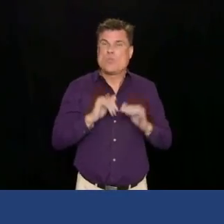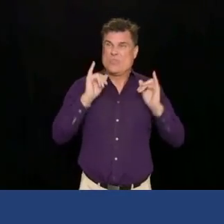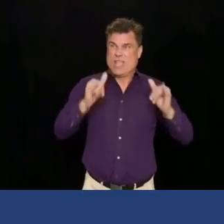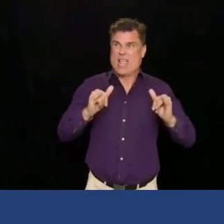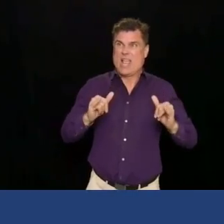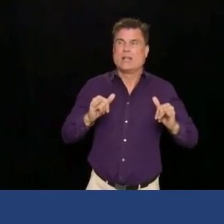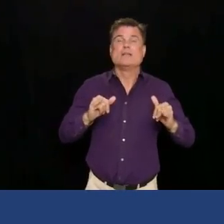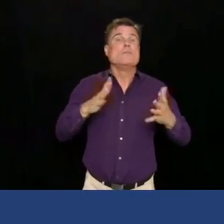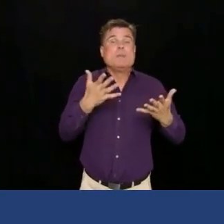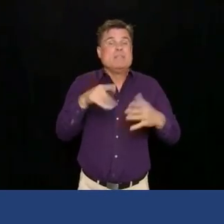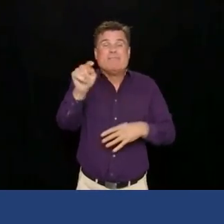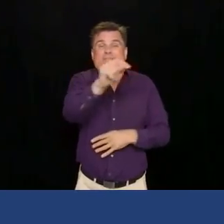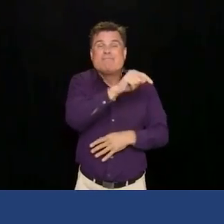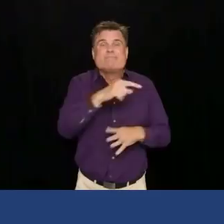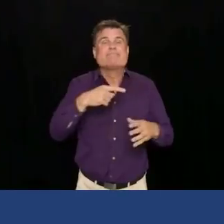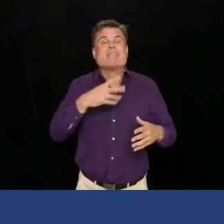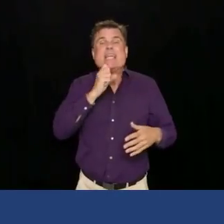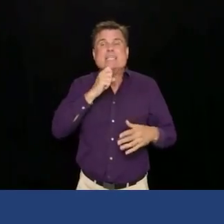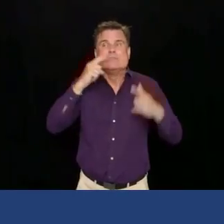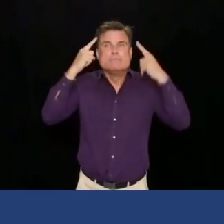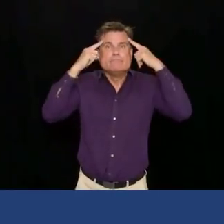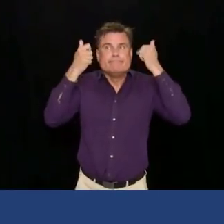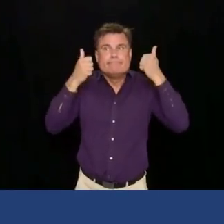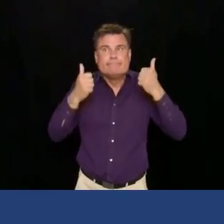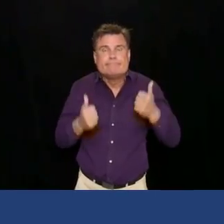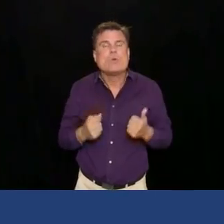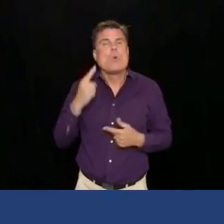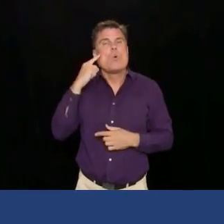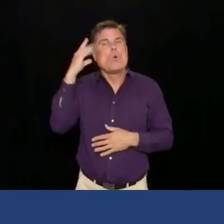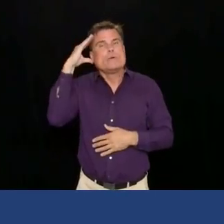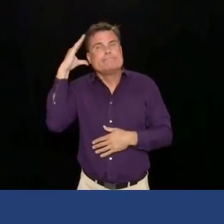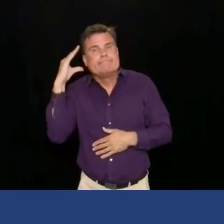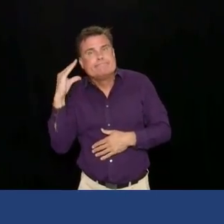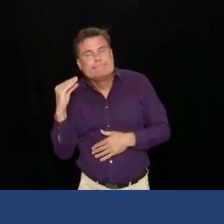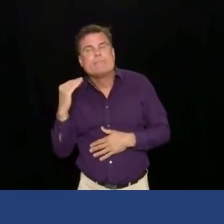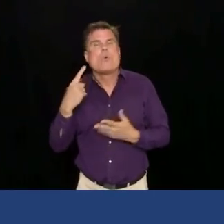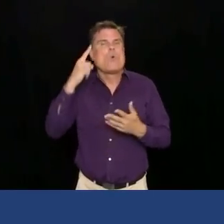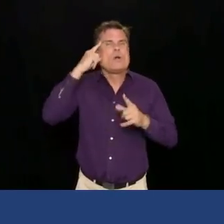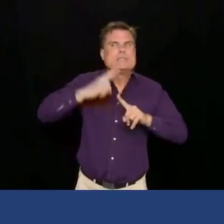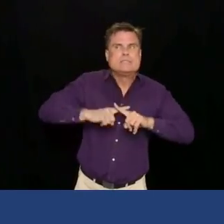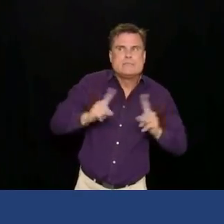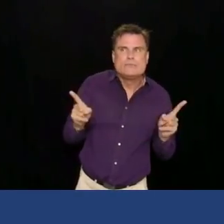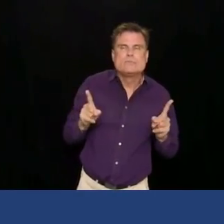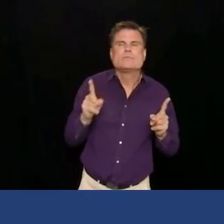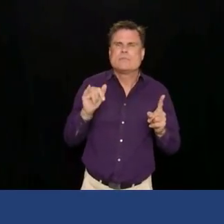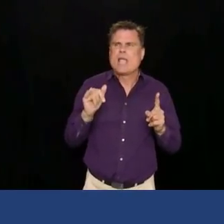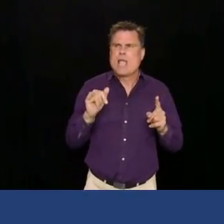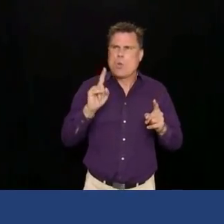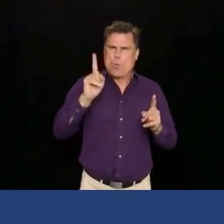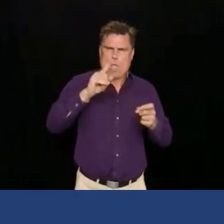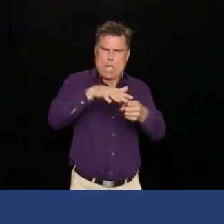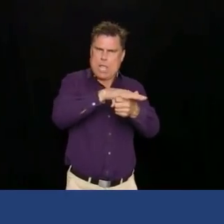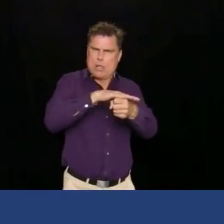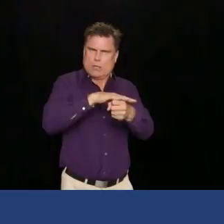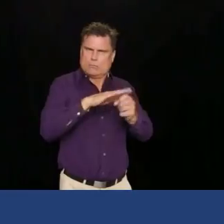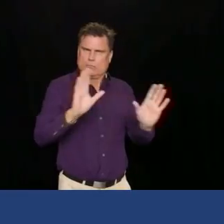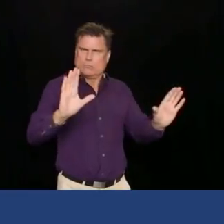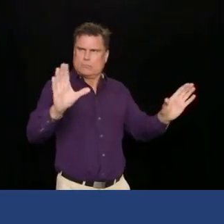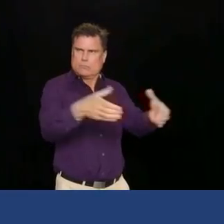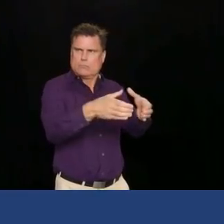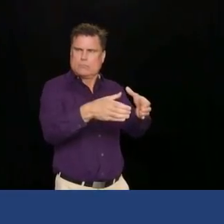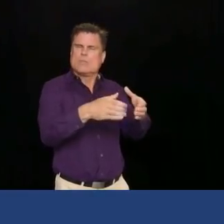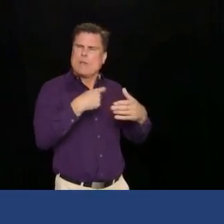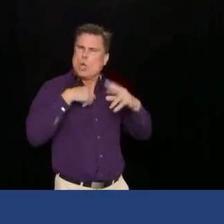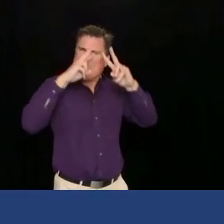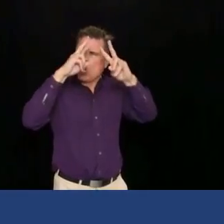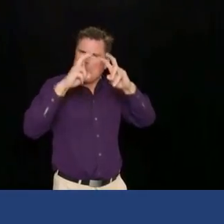have dementia or other specific care needs where the environment might have to look a little bit different. So really analyzing the population, what